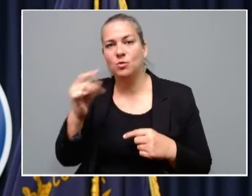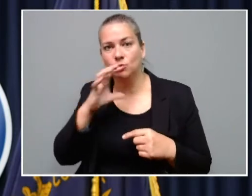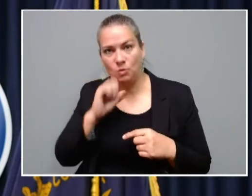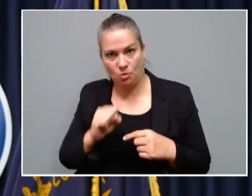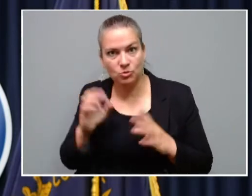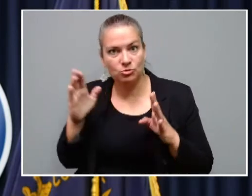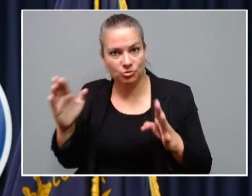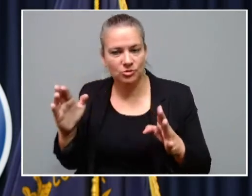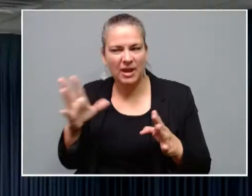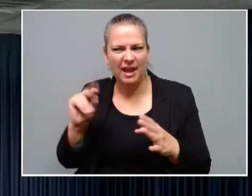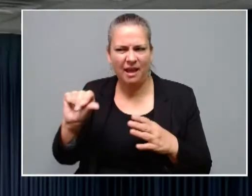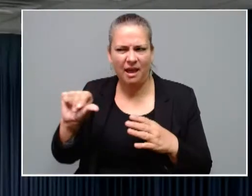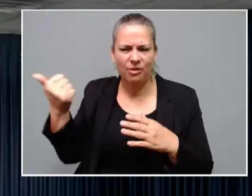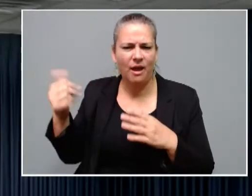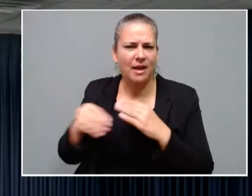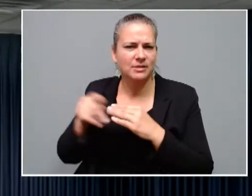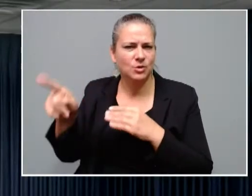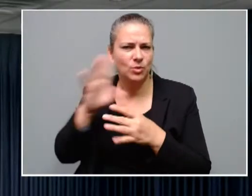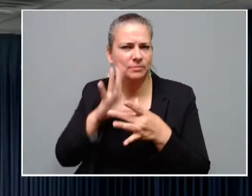thing.